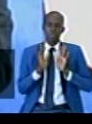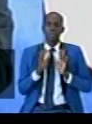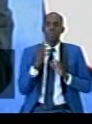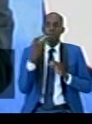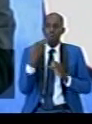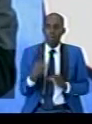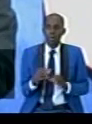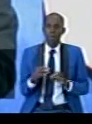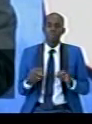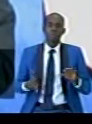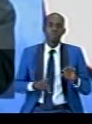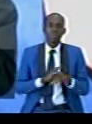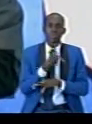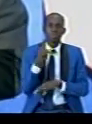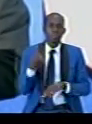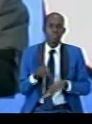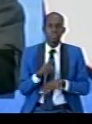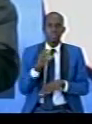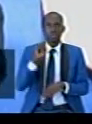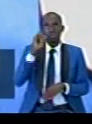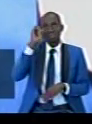of principalities.